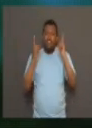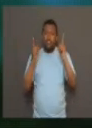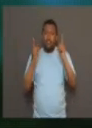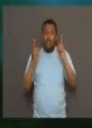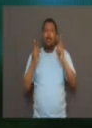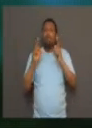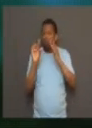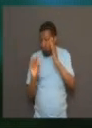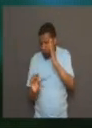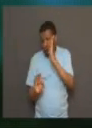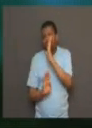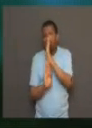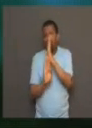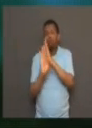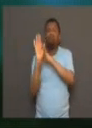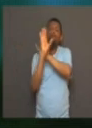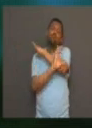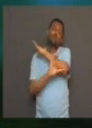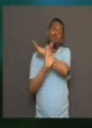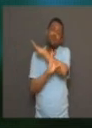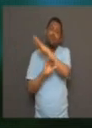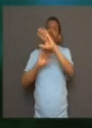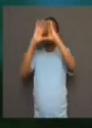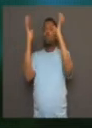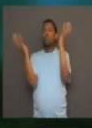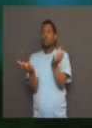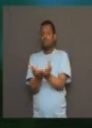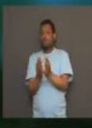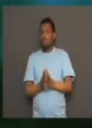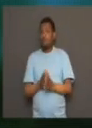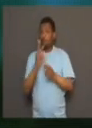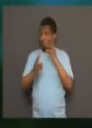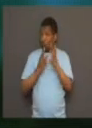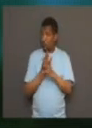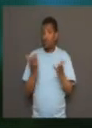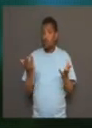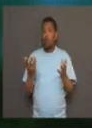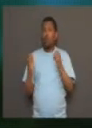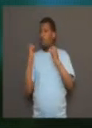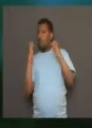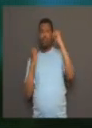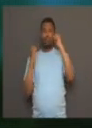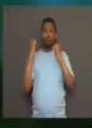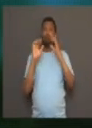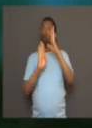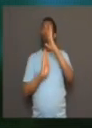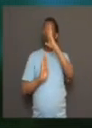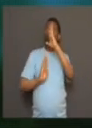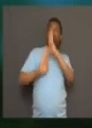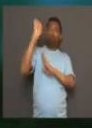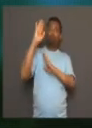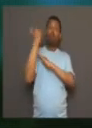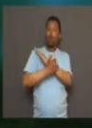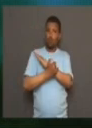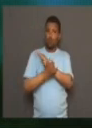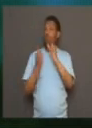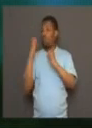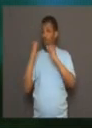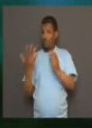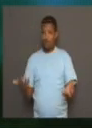the less developed nations of the world compared to the developed